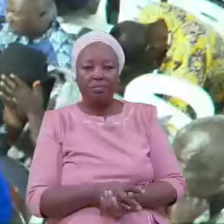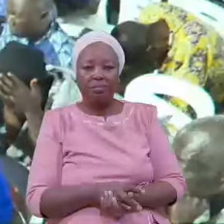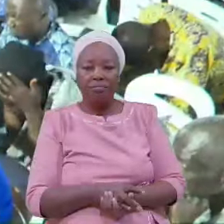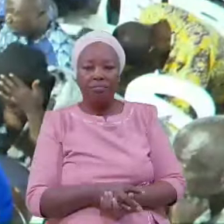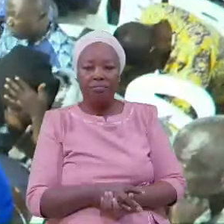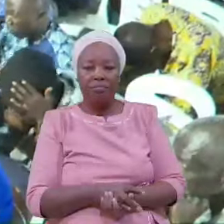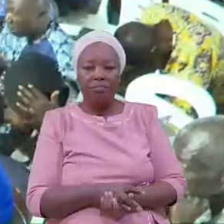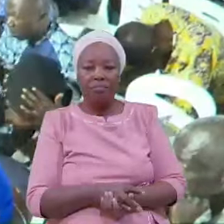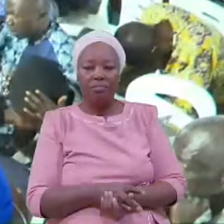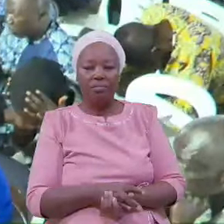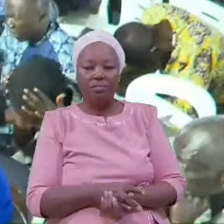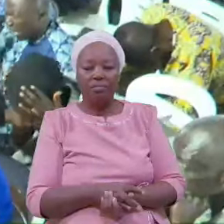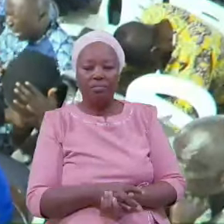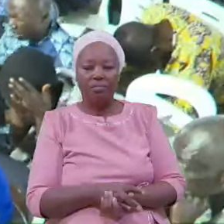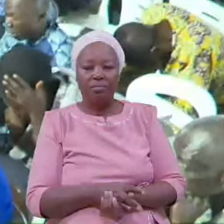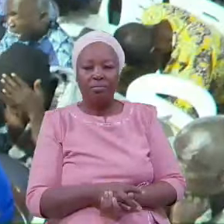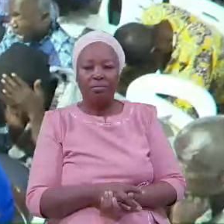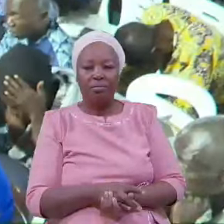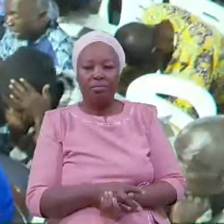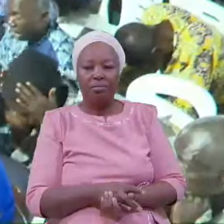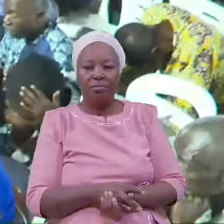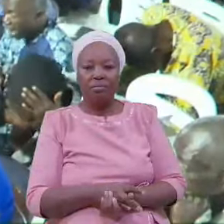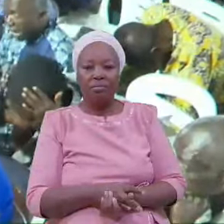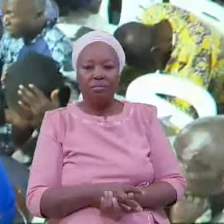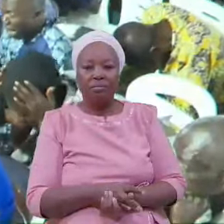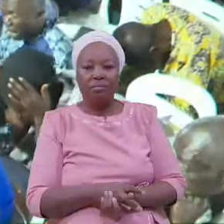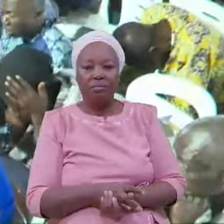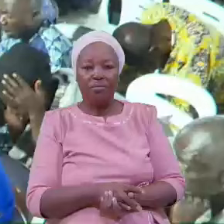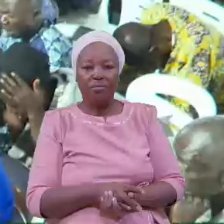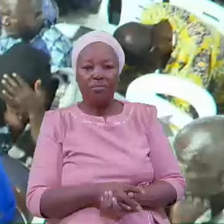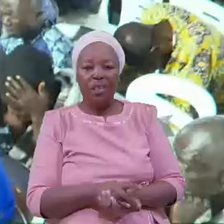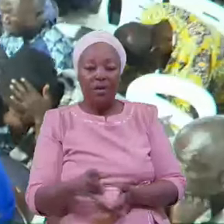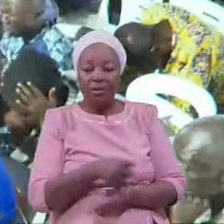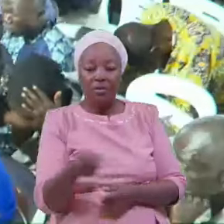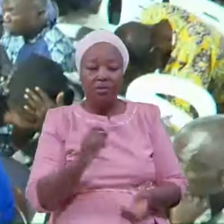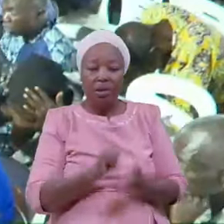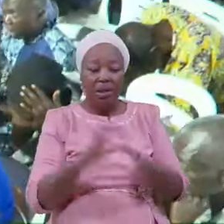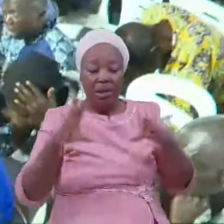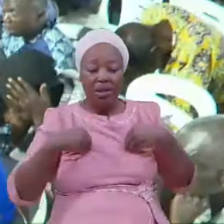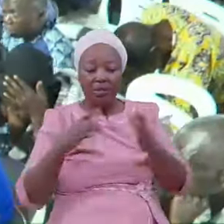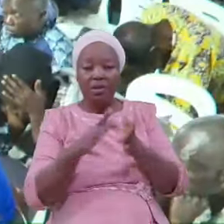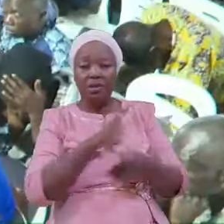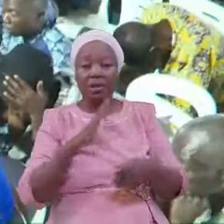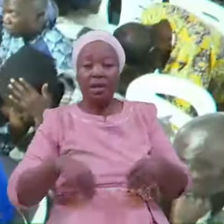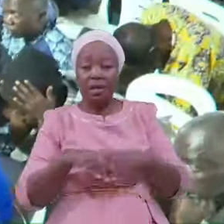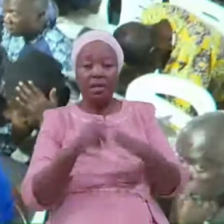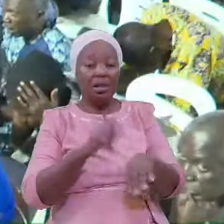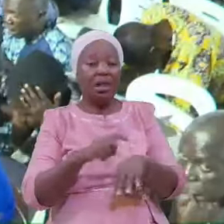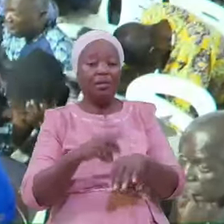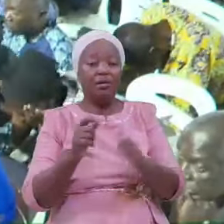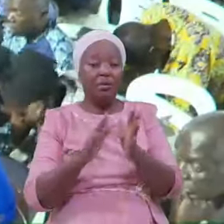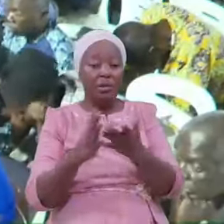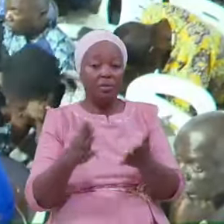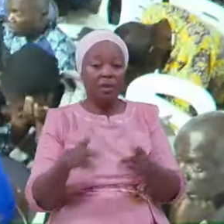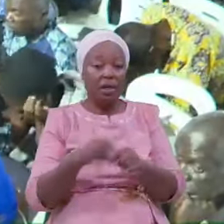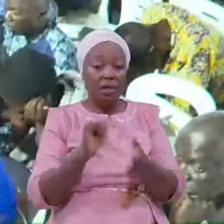the apostles, coming to the fellowship regularly. So you should make sure that you follow through so that the Lord can